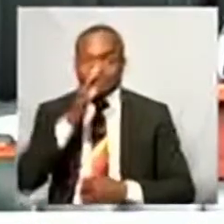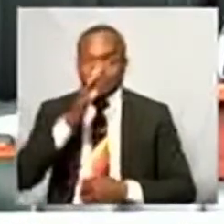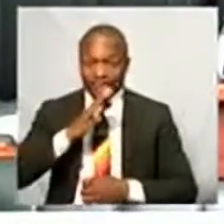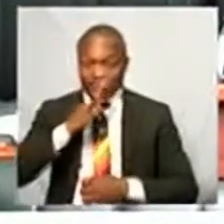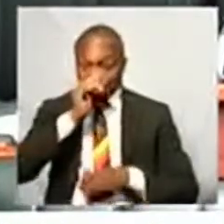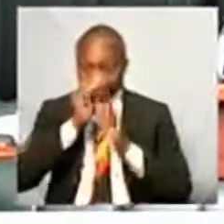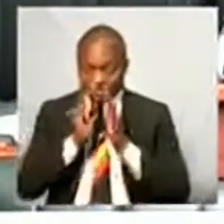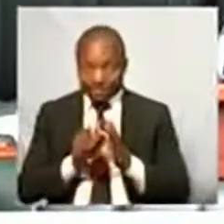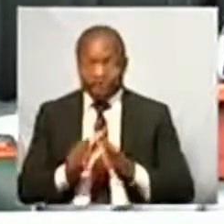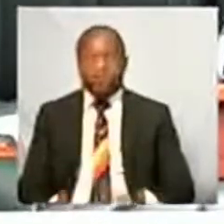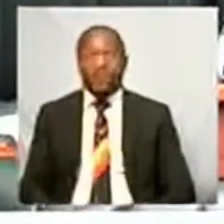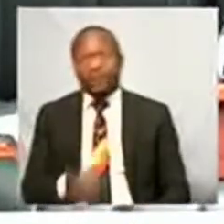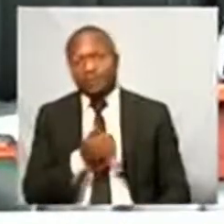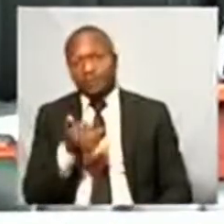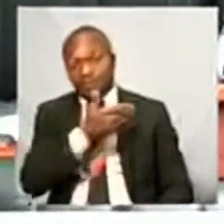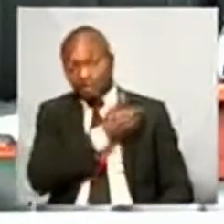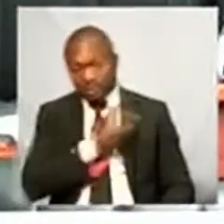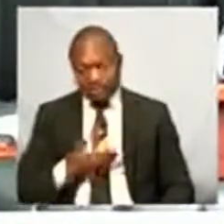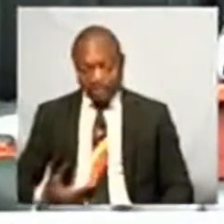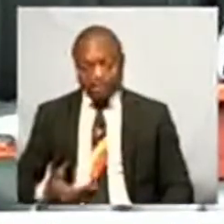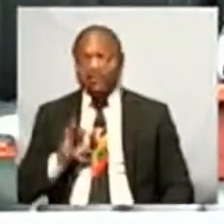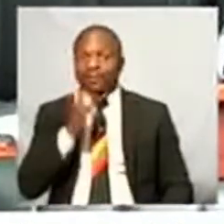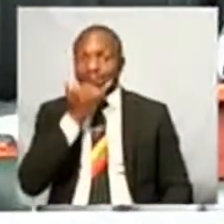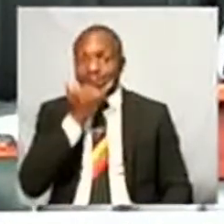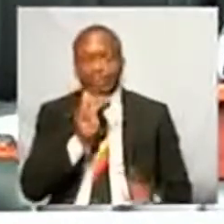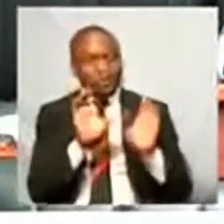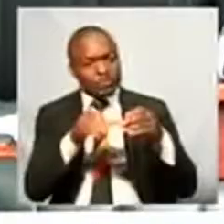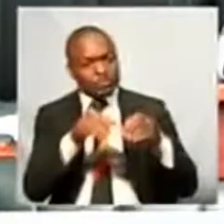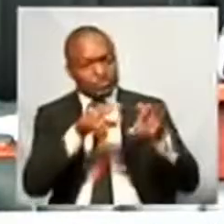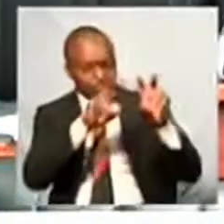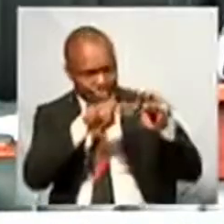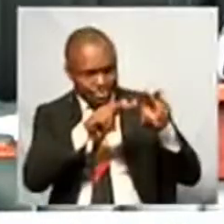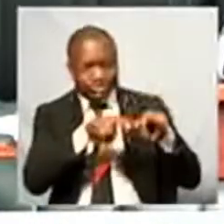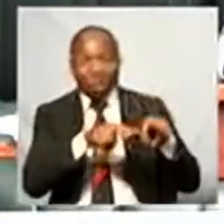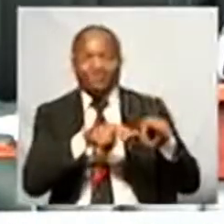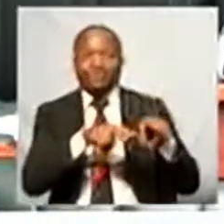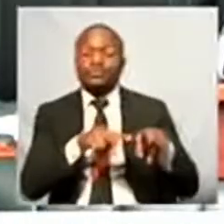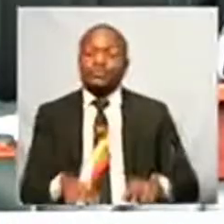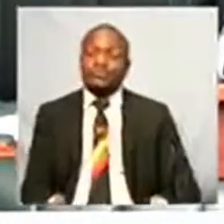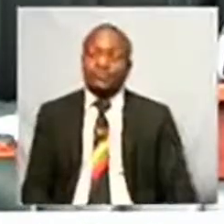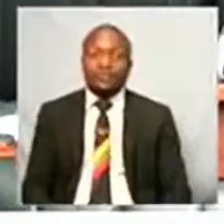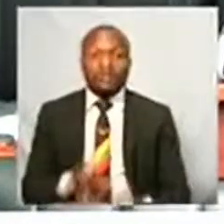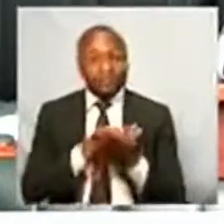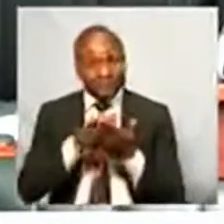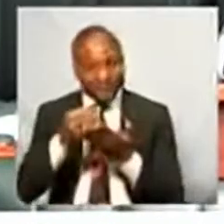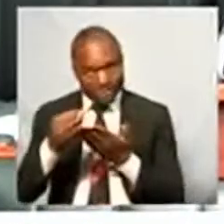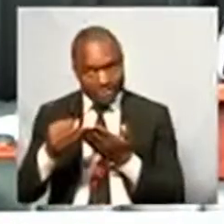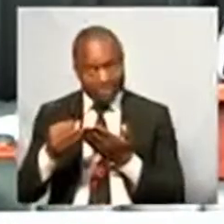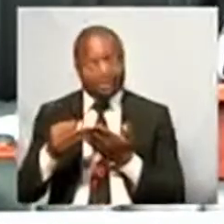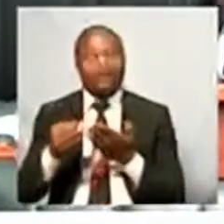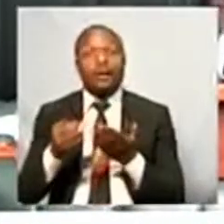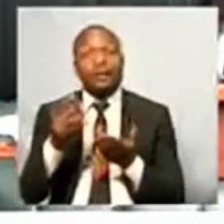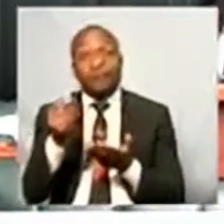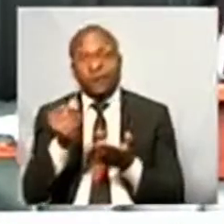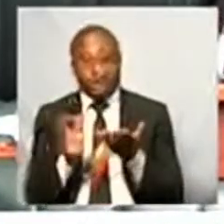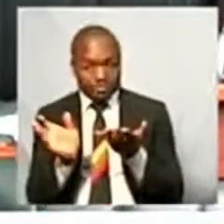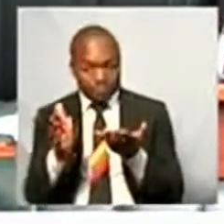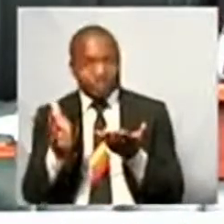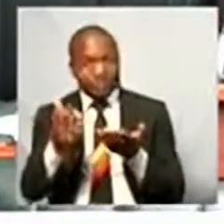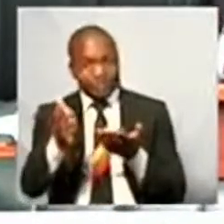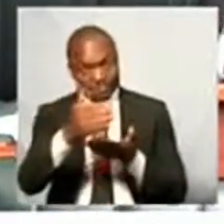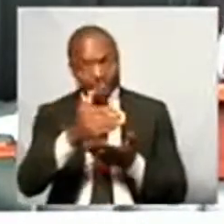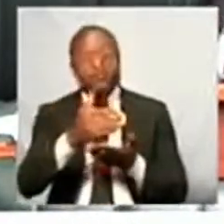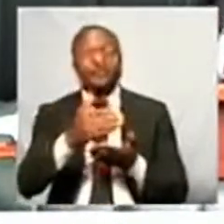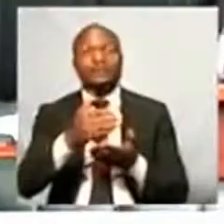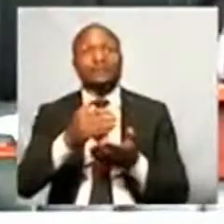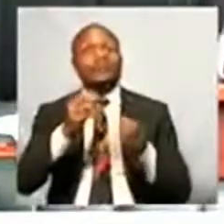Speaker, another serious anomaly the committee noted was the significant failure in revenue collection